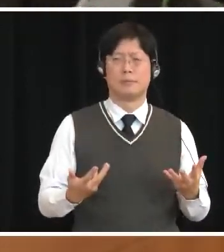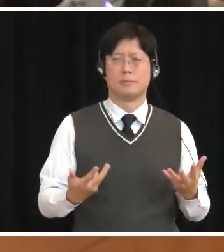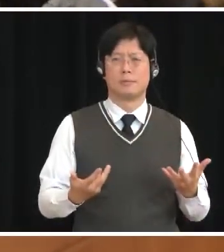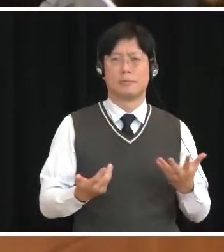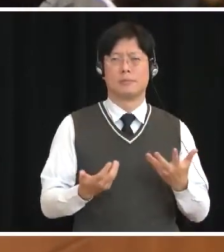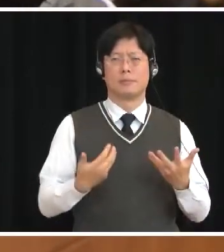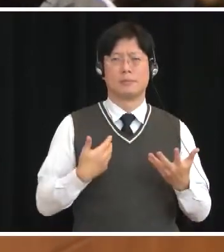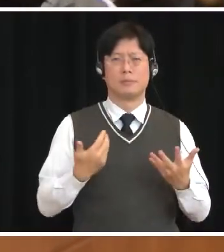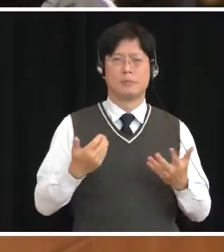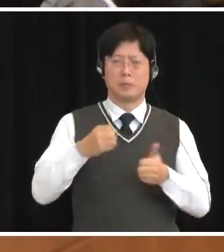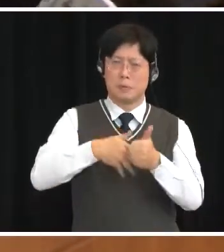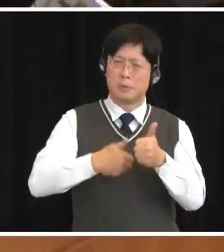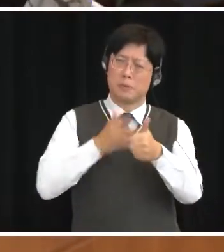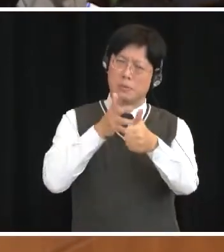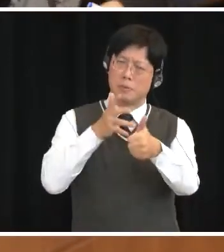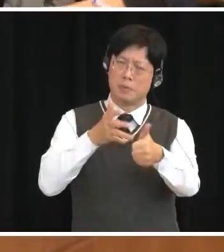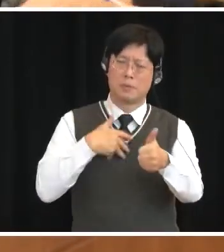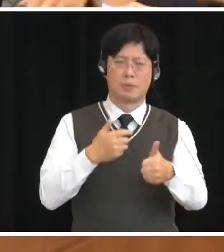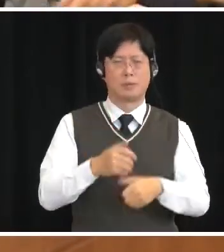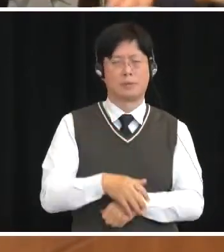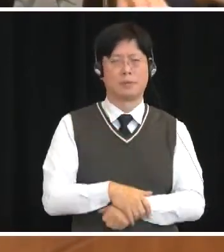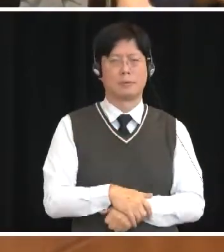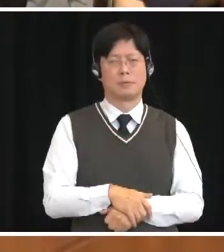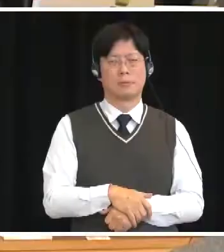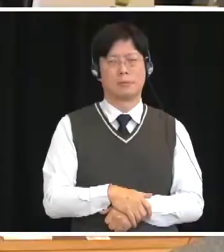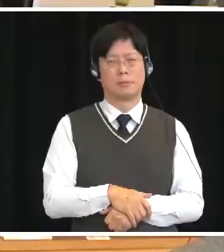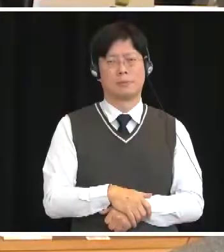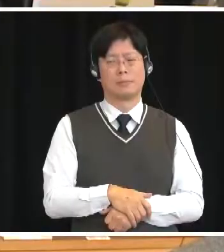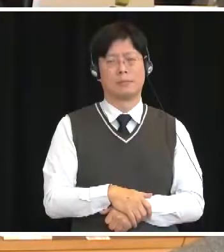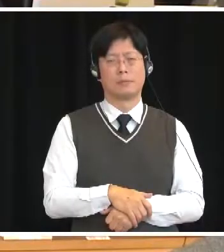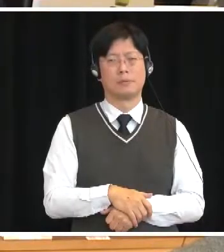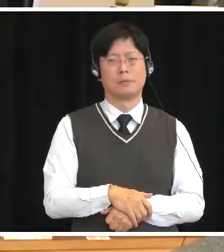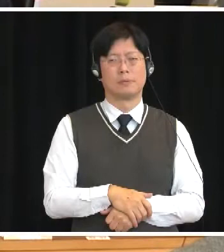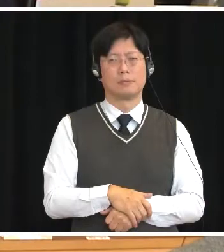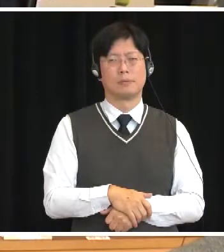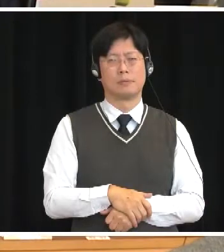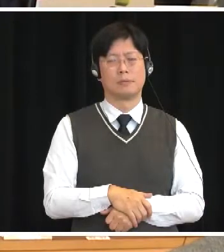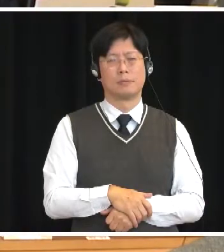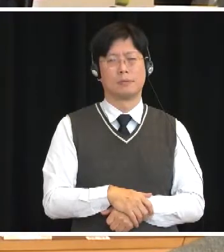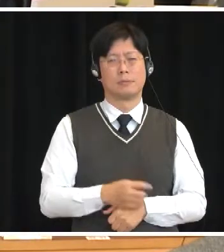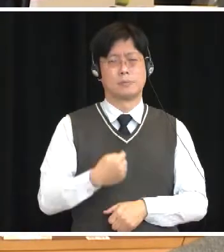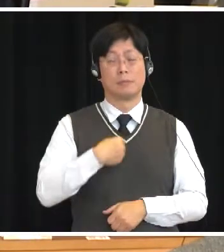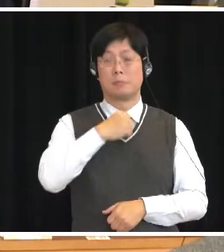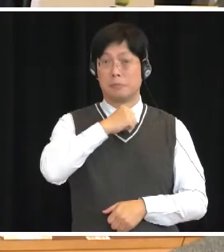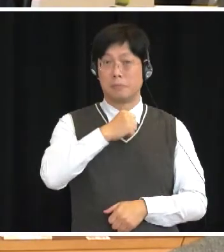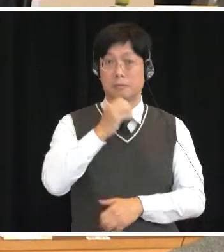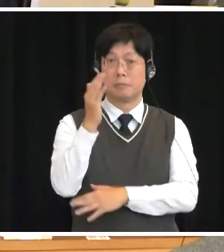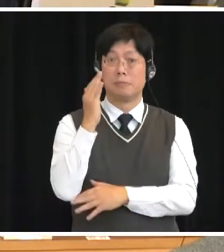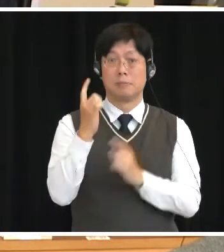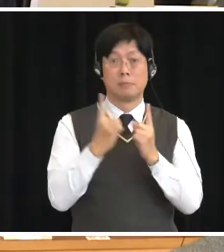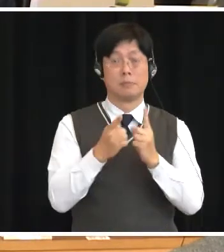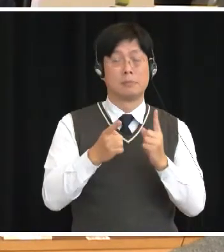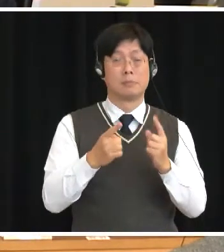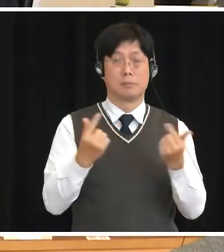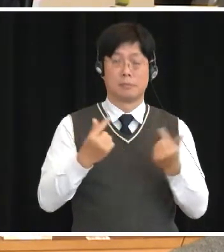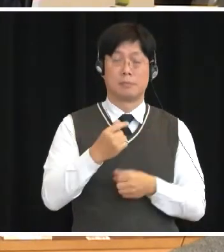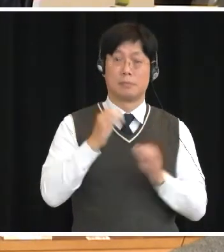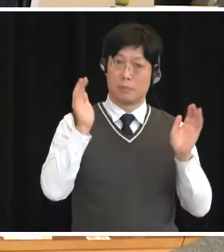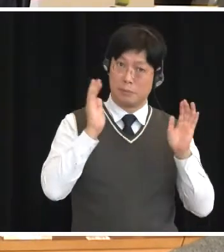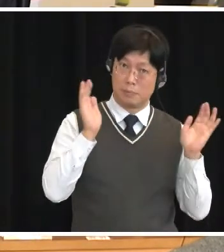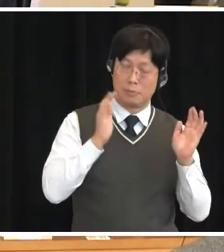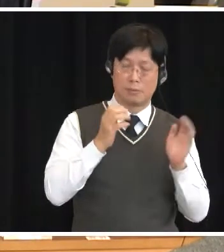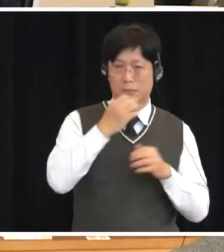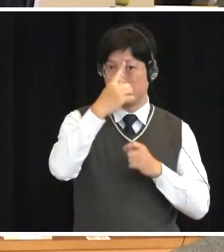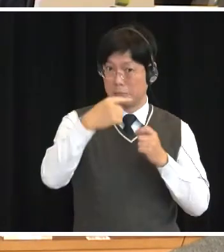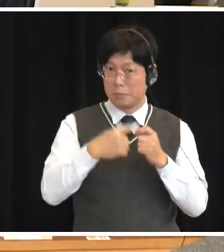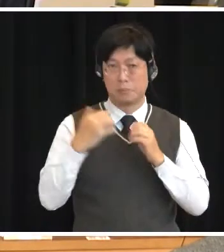Okay, maybe the MOJ, would you like to supplement some answers, because the previous answer was probably not sufficient. Okay,